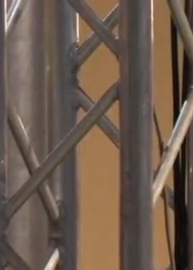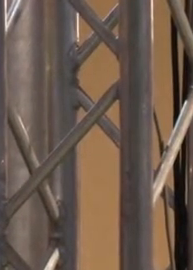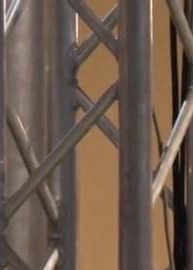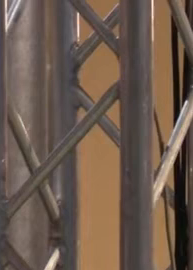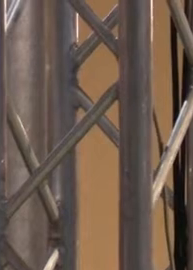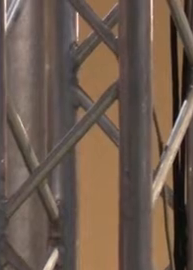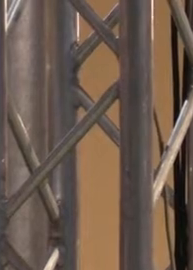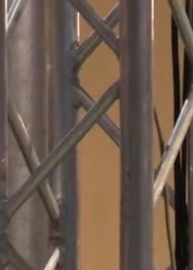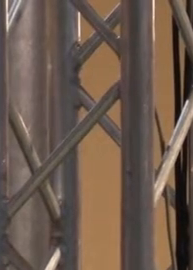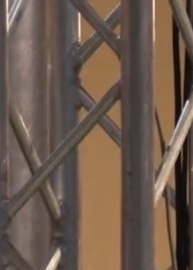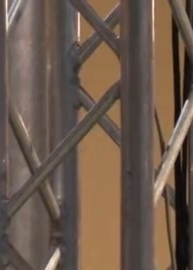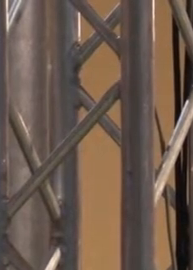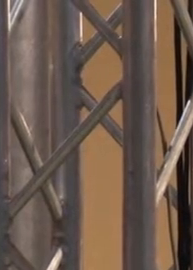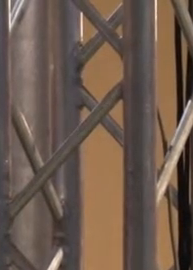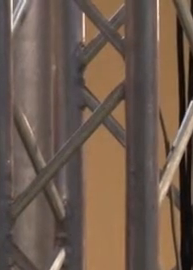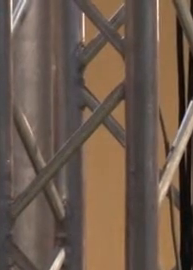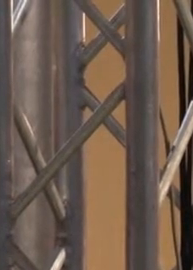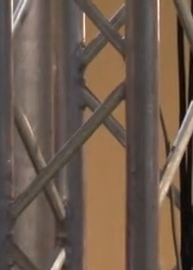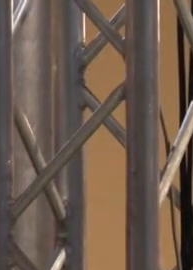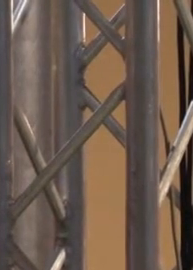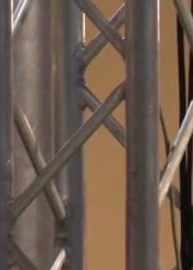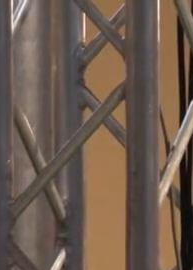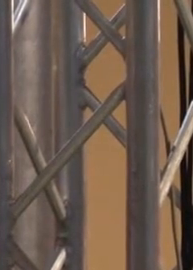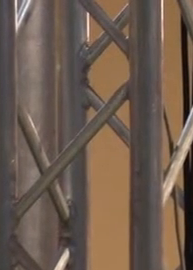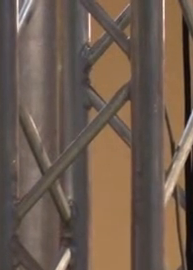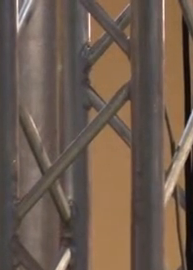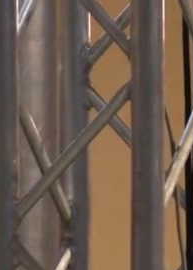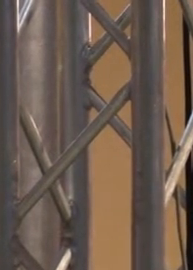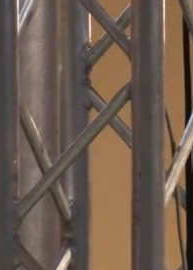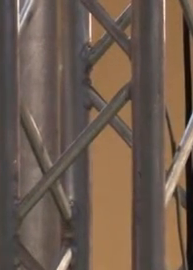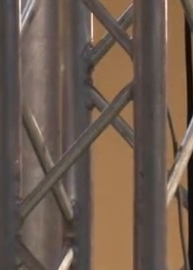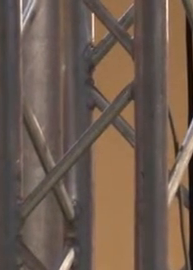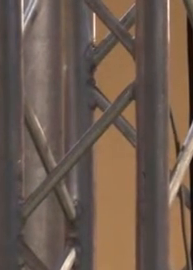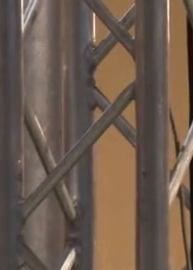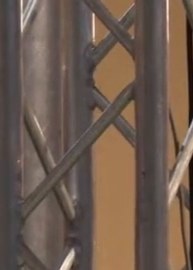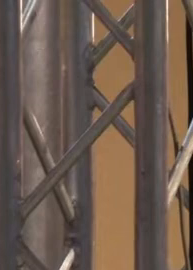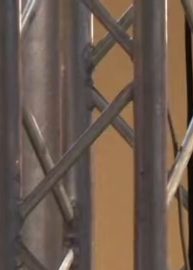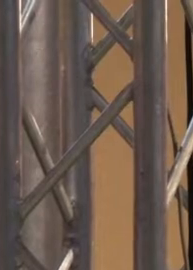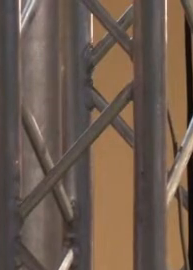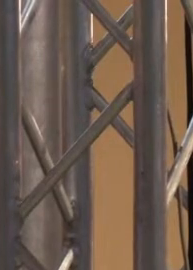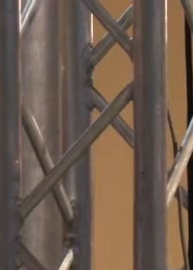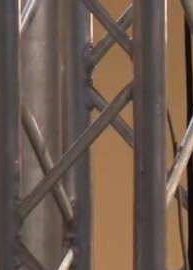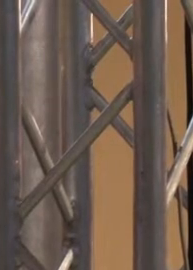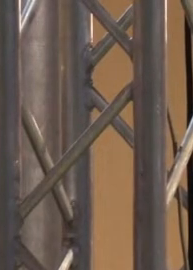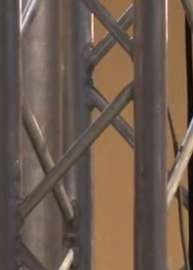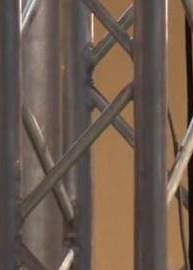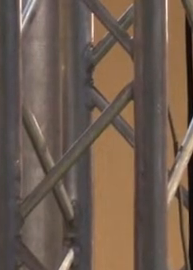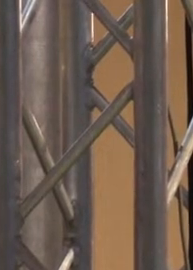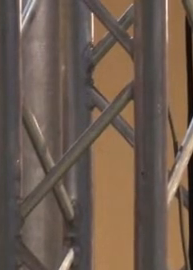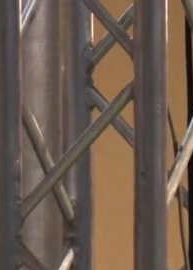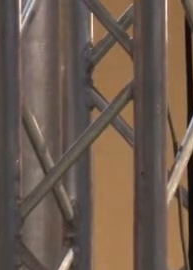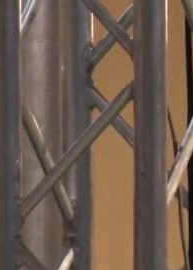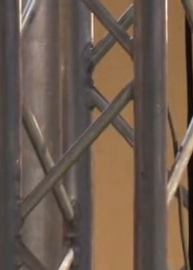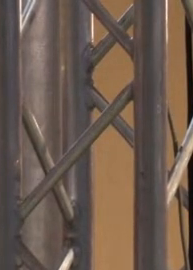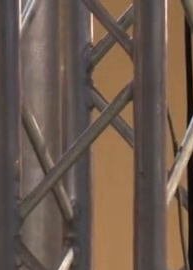several parameters that come into play, especially issues that are of concern